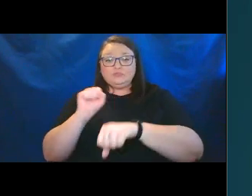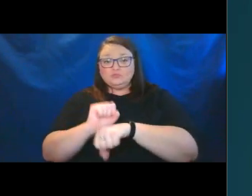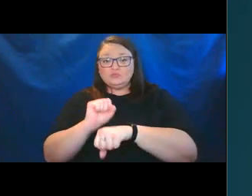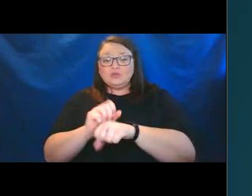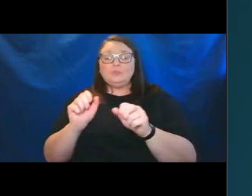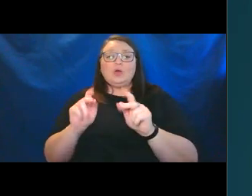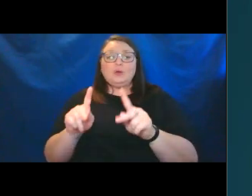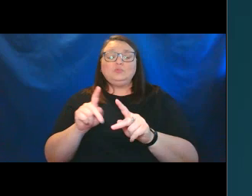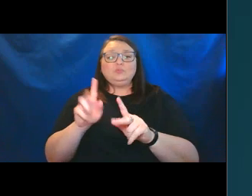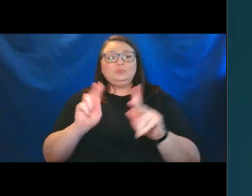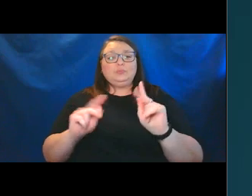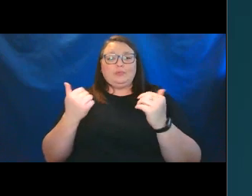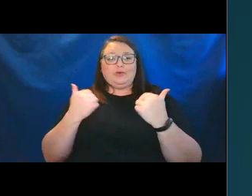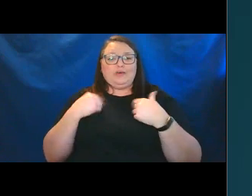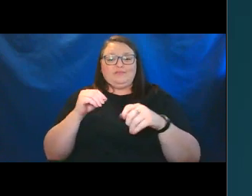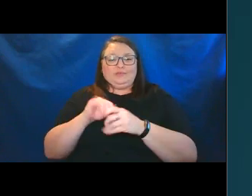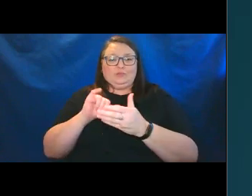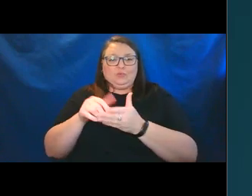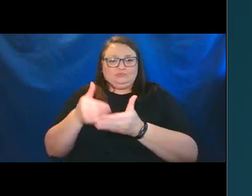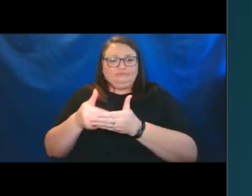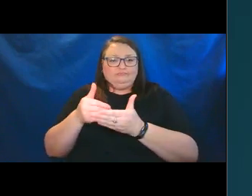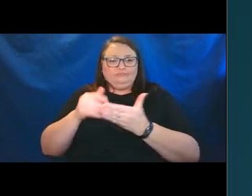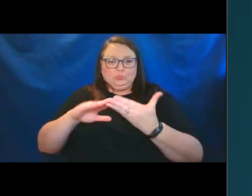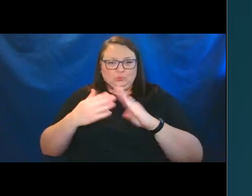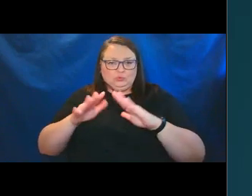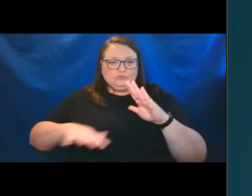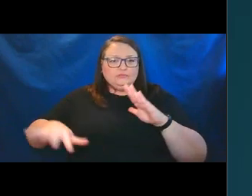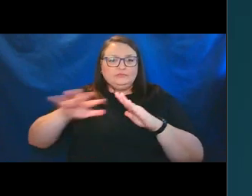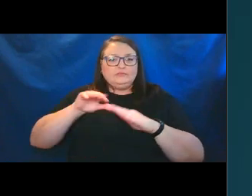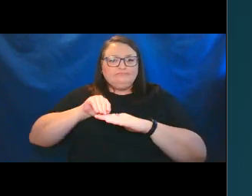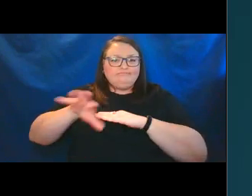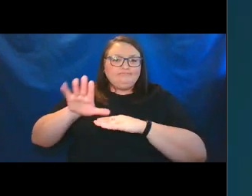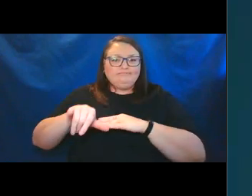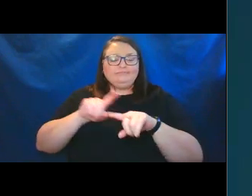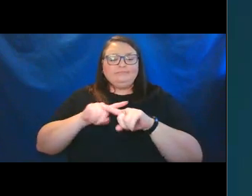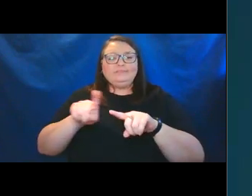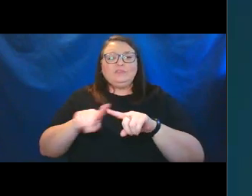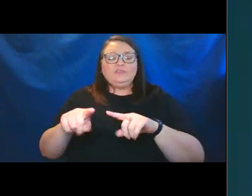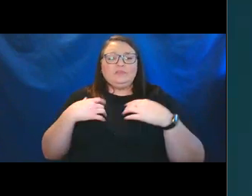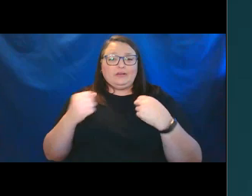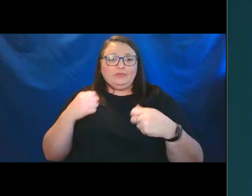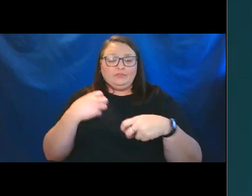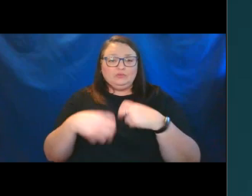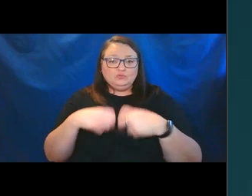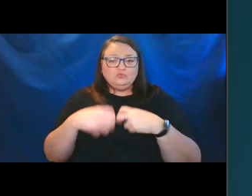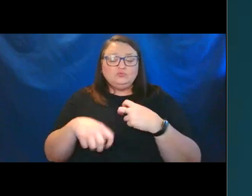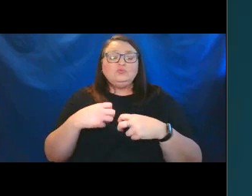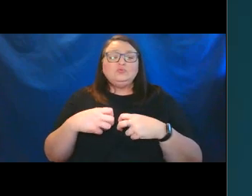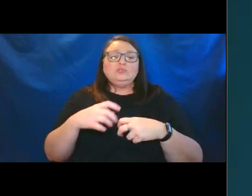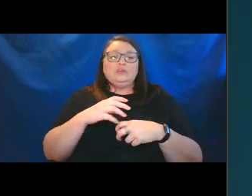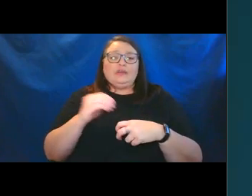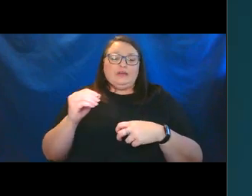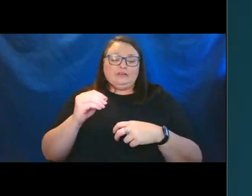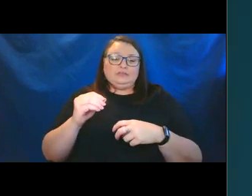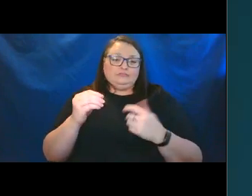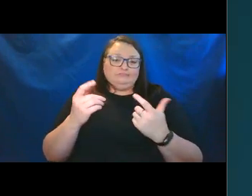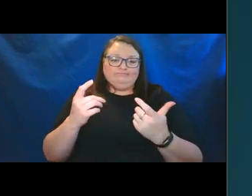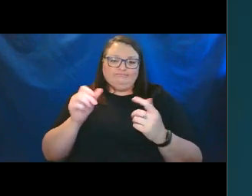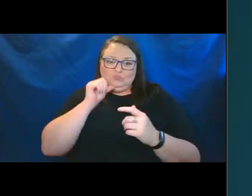folks have in the surrounding communities that are impacted by different health issues and decreased economic opportunities. Next slide.